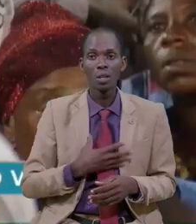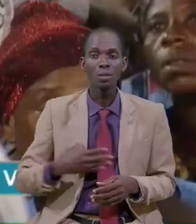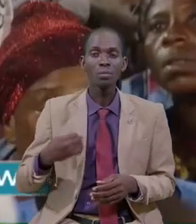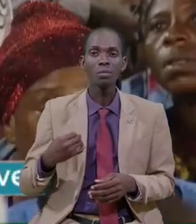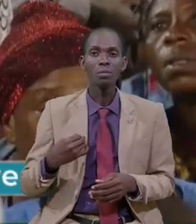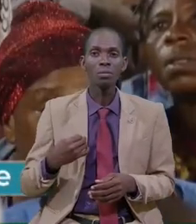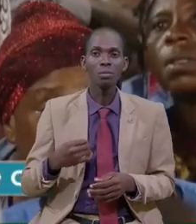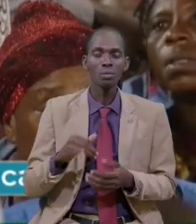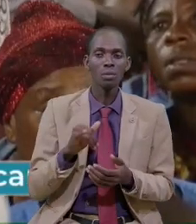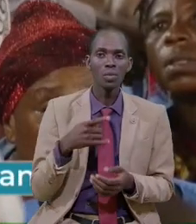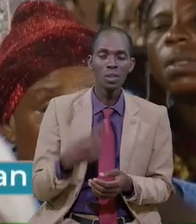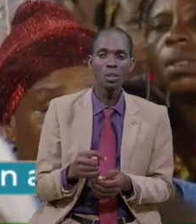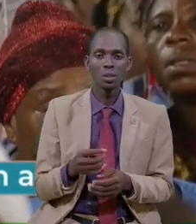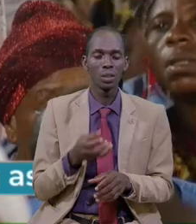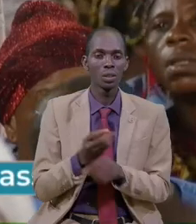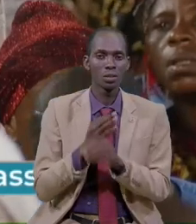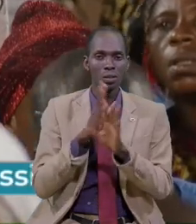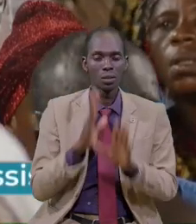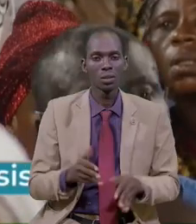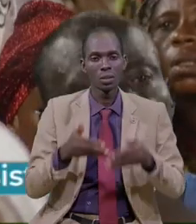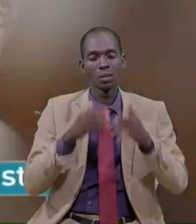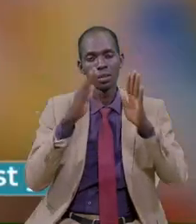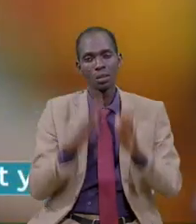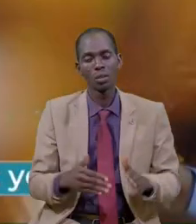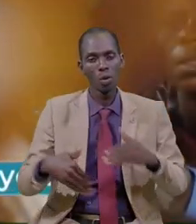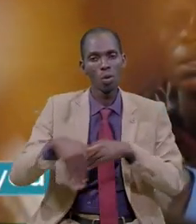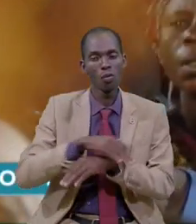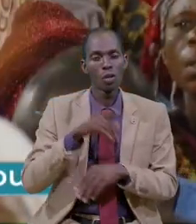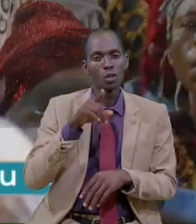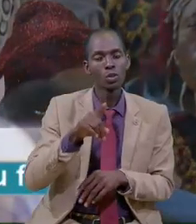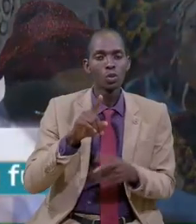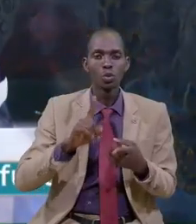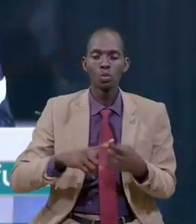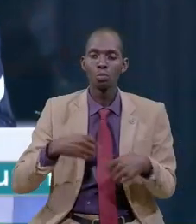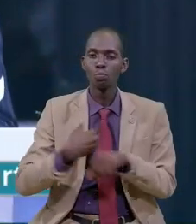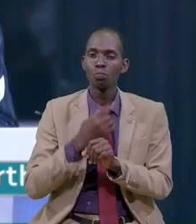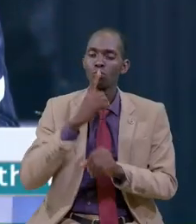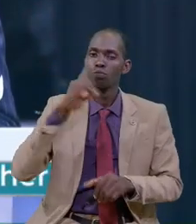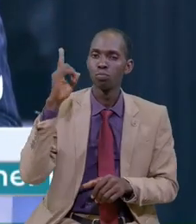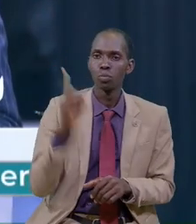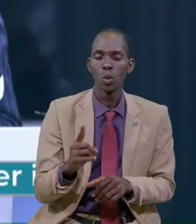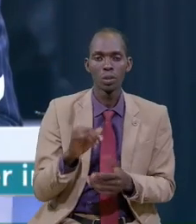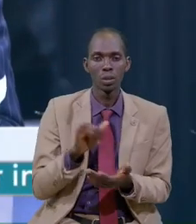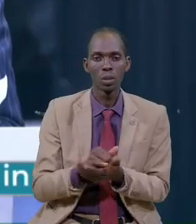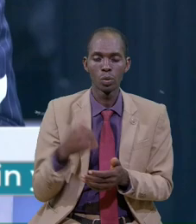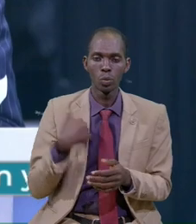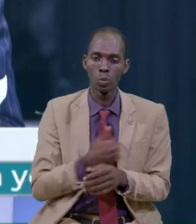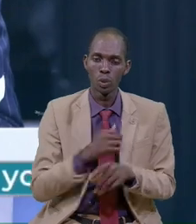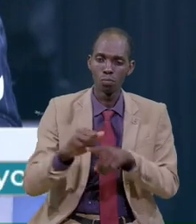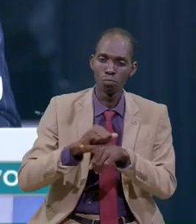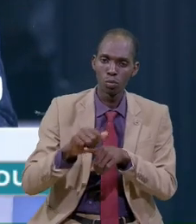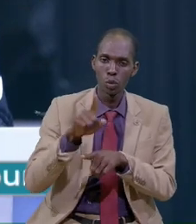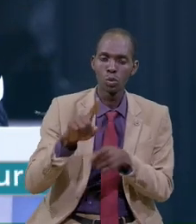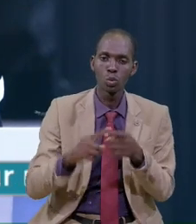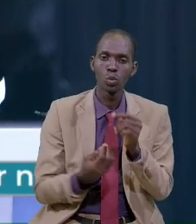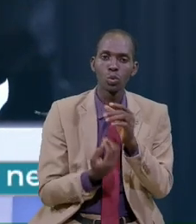the pastors, and the leaders over you to make sure that we bring you up in the Lord. Et